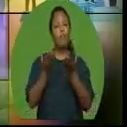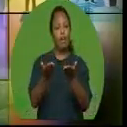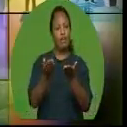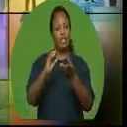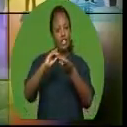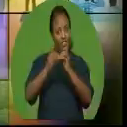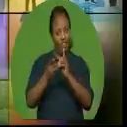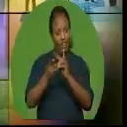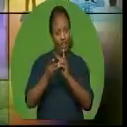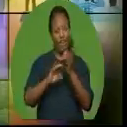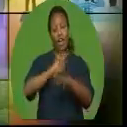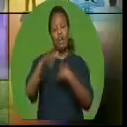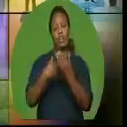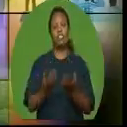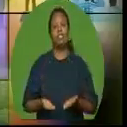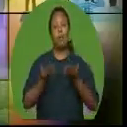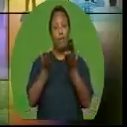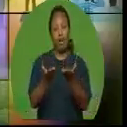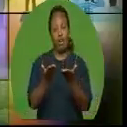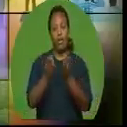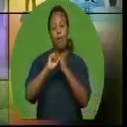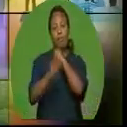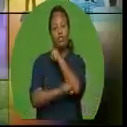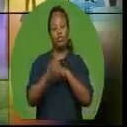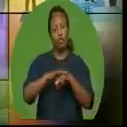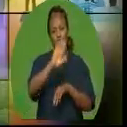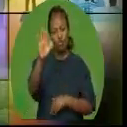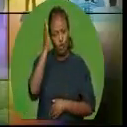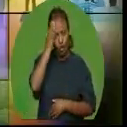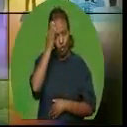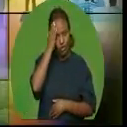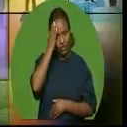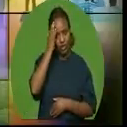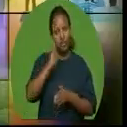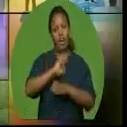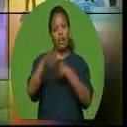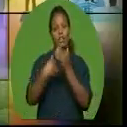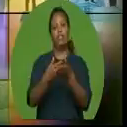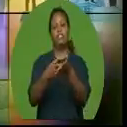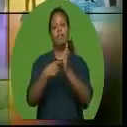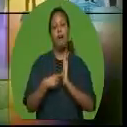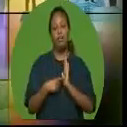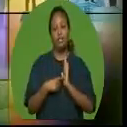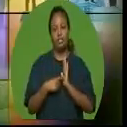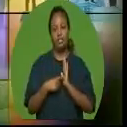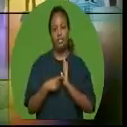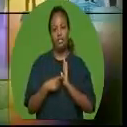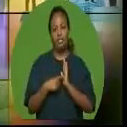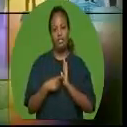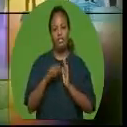supply? Define aggregate supply based on your knowledge of aggregate